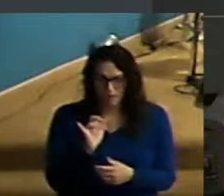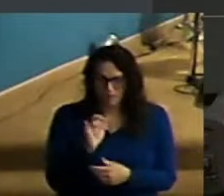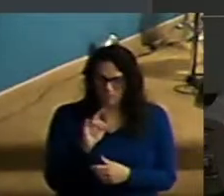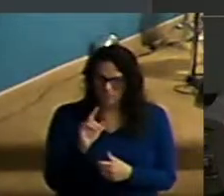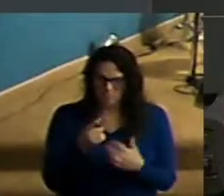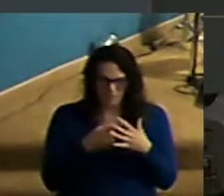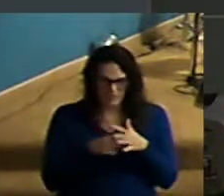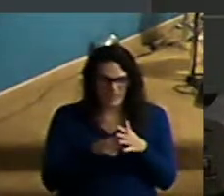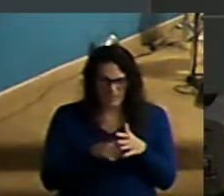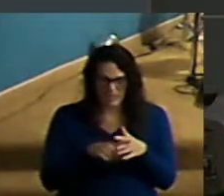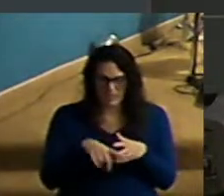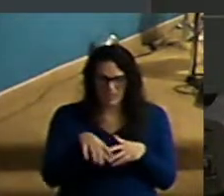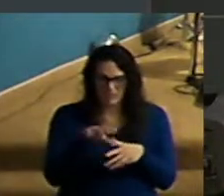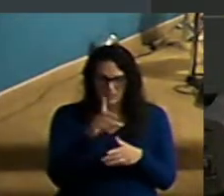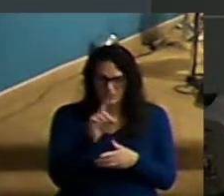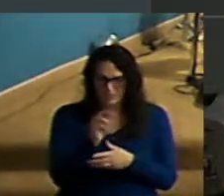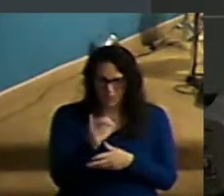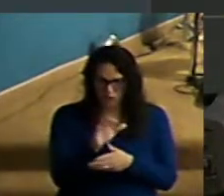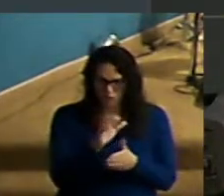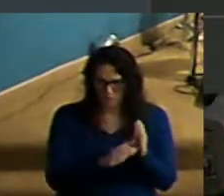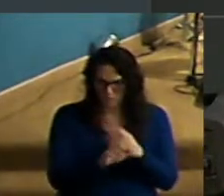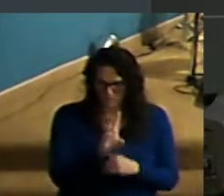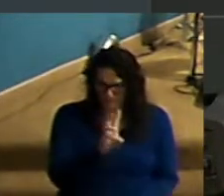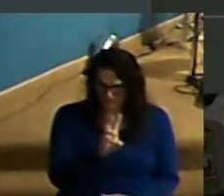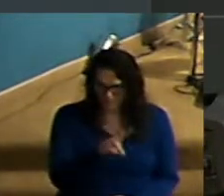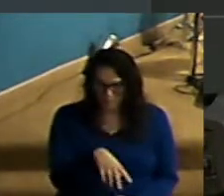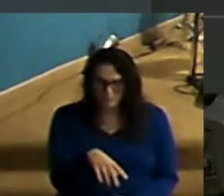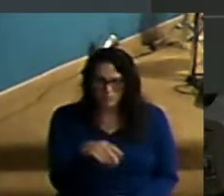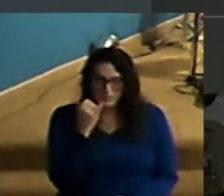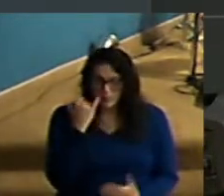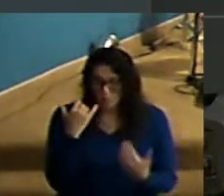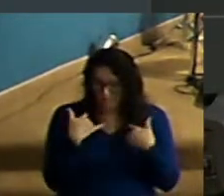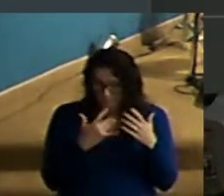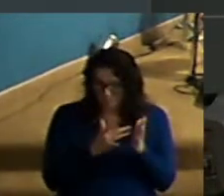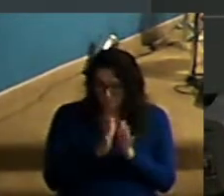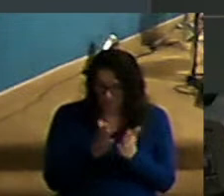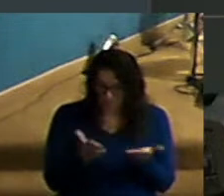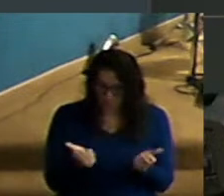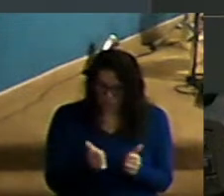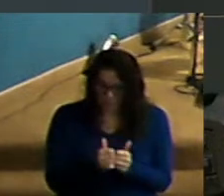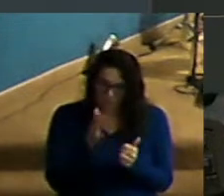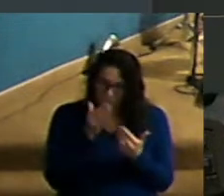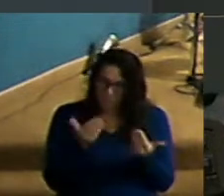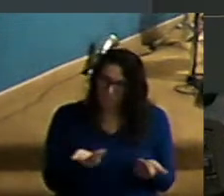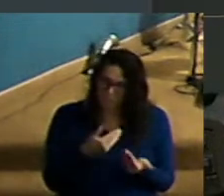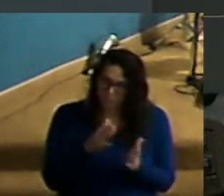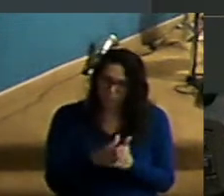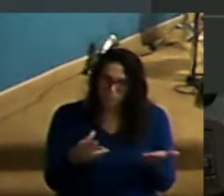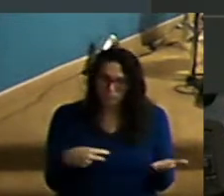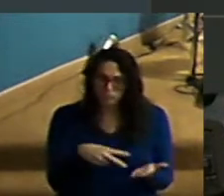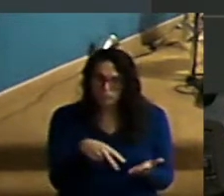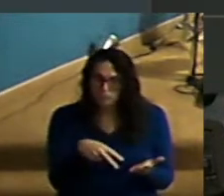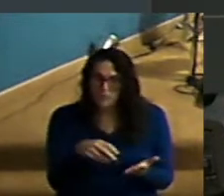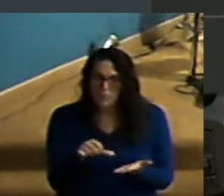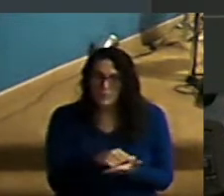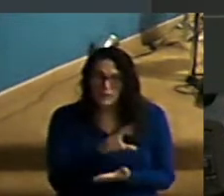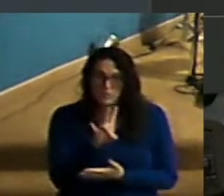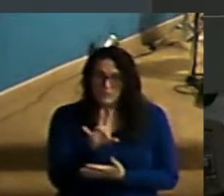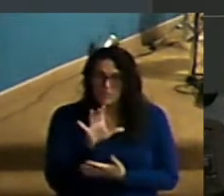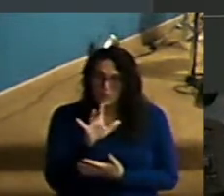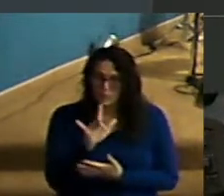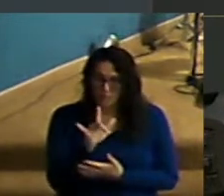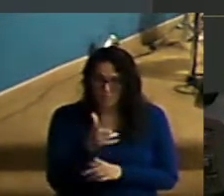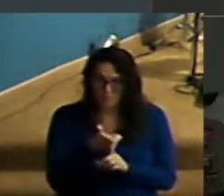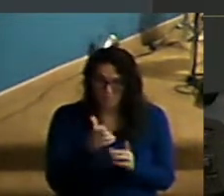of verses, Daniel chapter 6. So if you have your Bibles, I invite you to follow along. It's on page 725